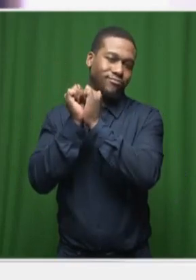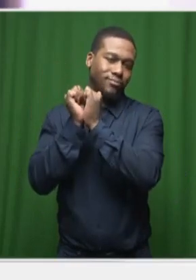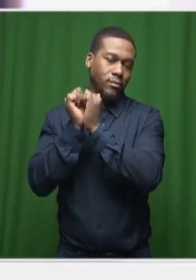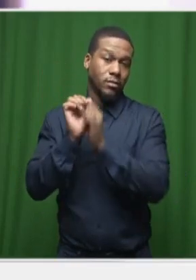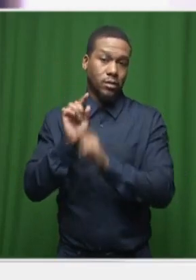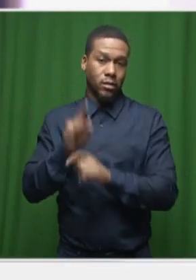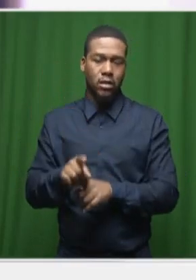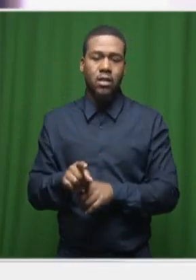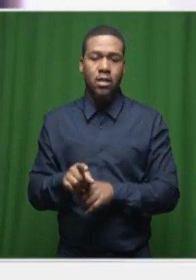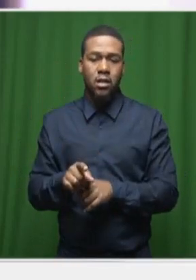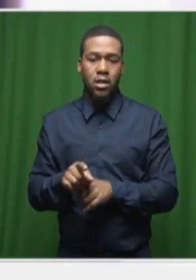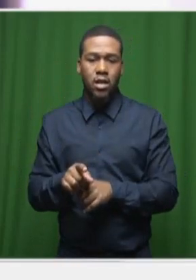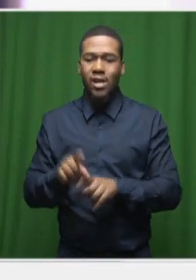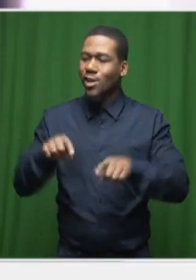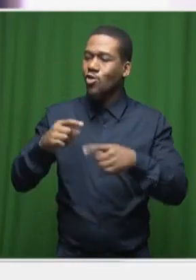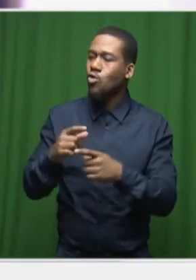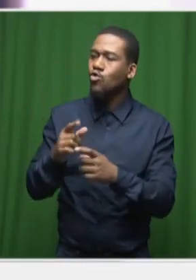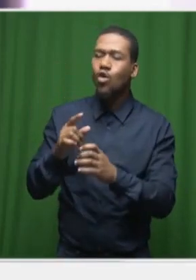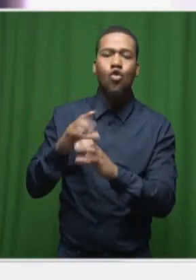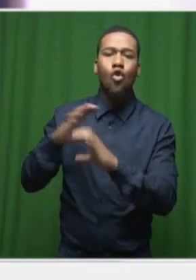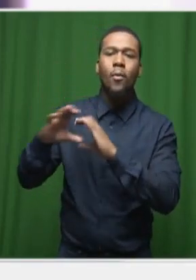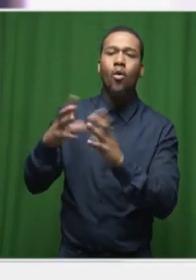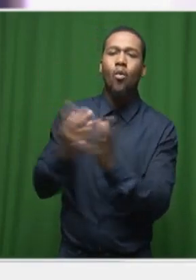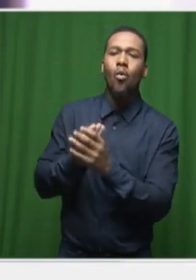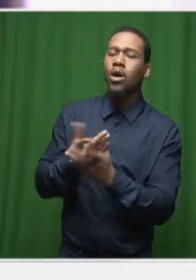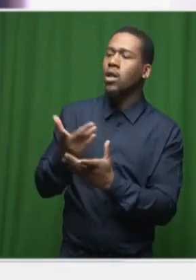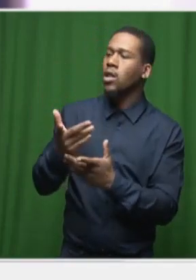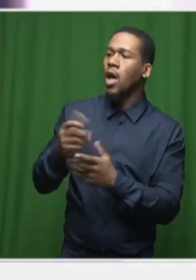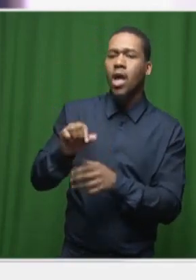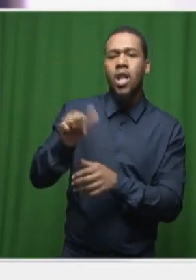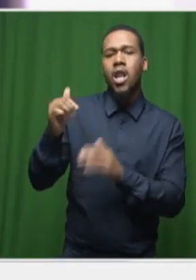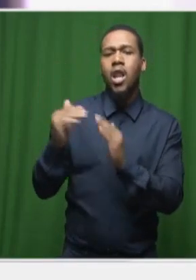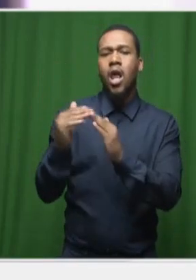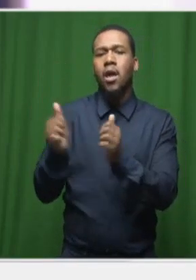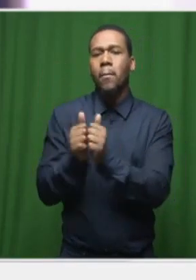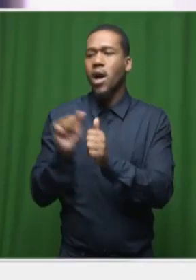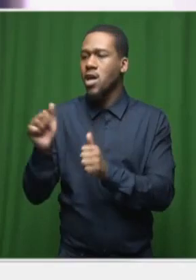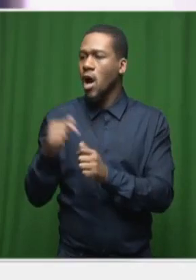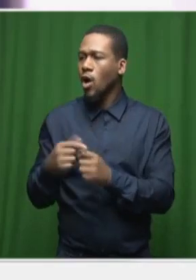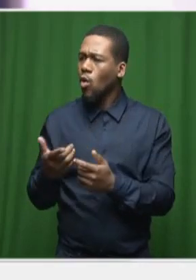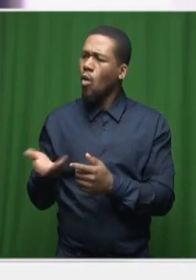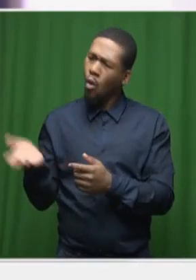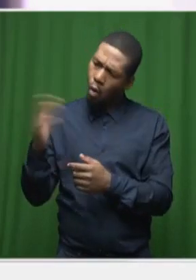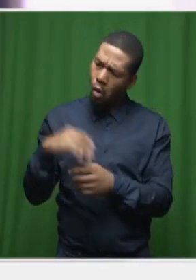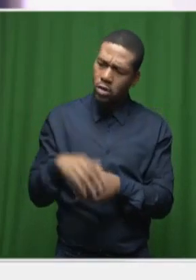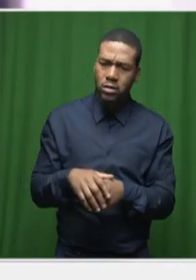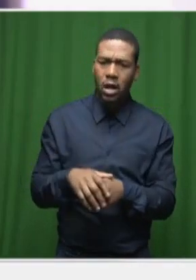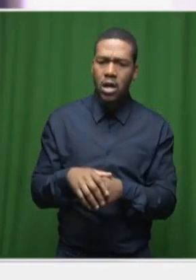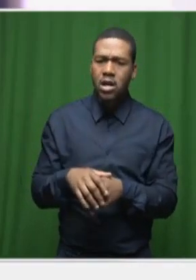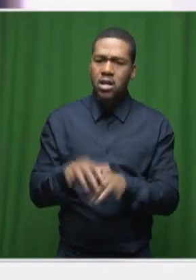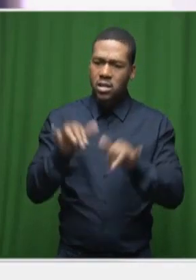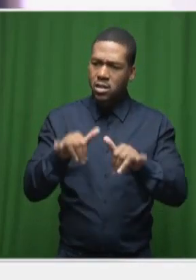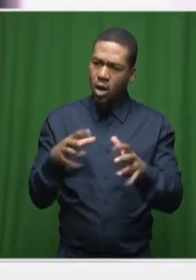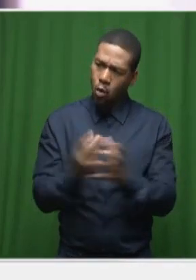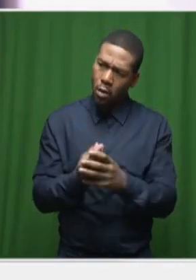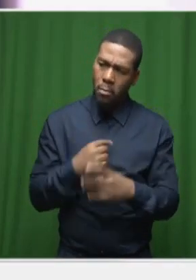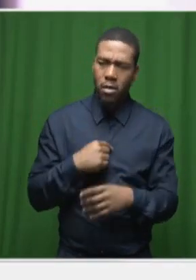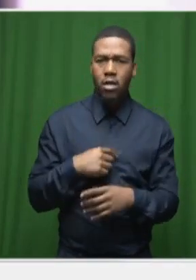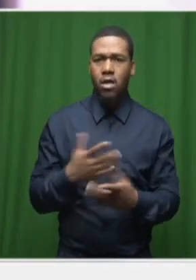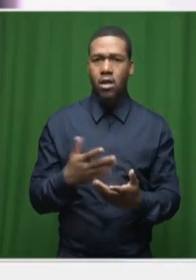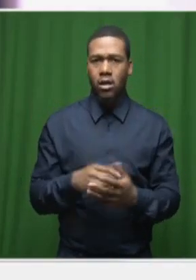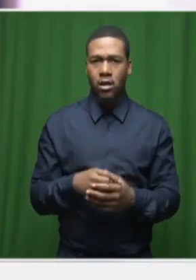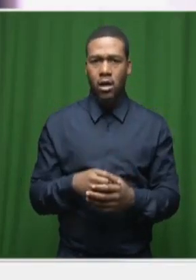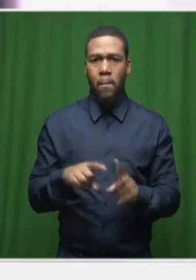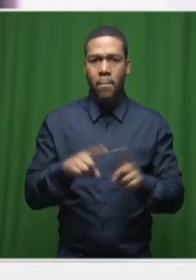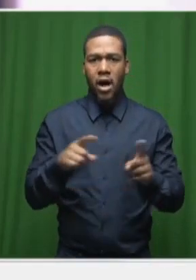to your neighbor and say, neighbor, hey, we can move together, you know, but your neighbor looks to you and say, hey, this guy is going up, let